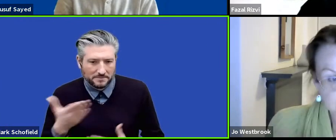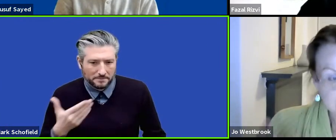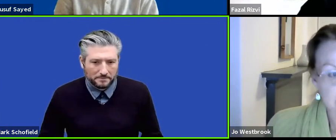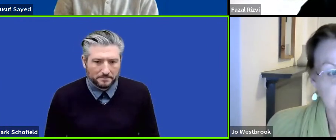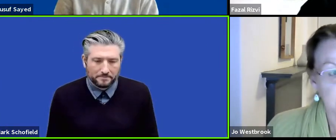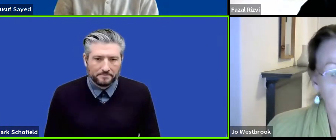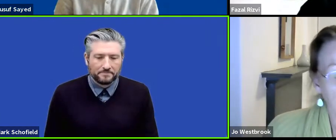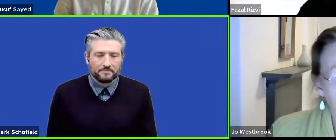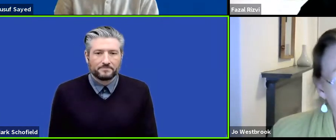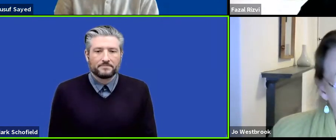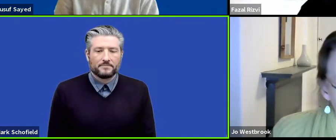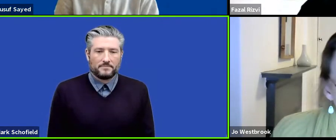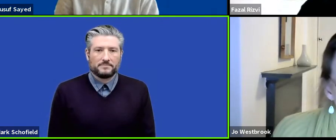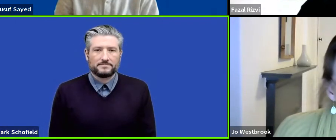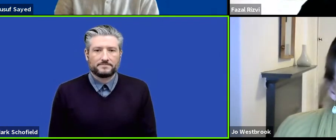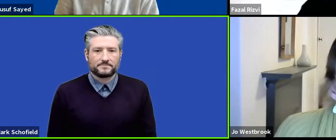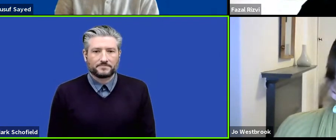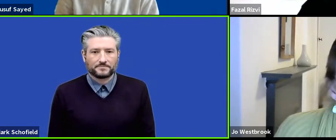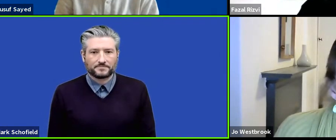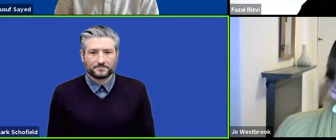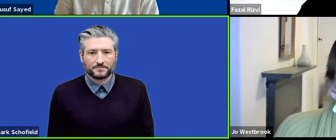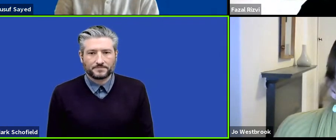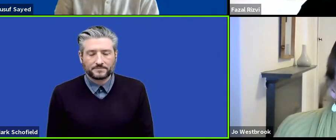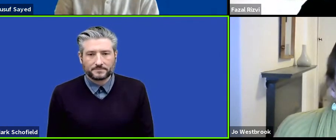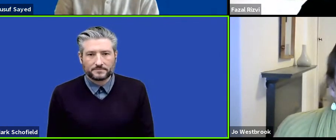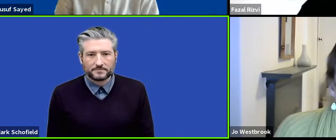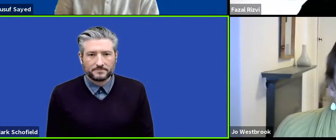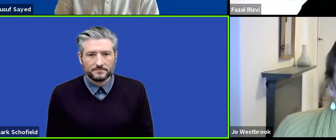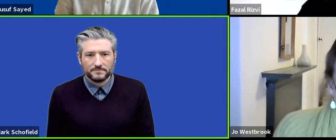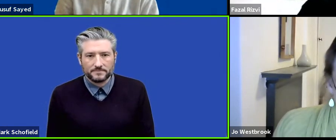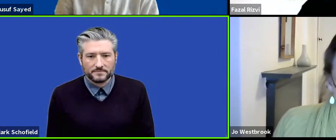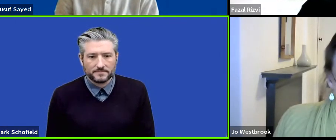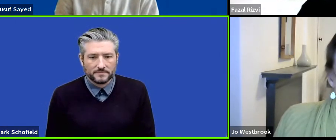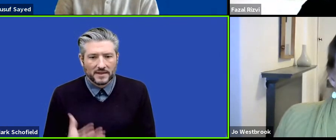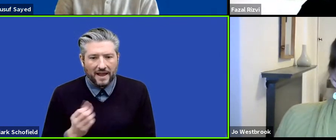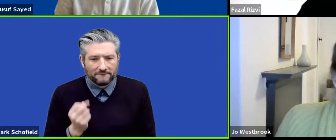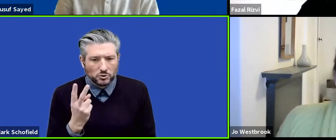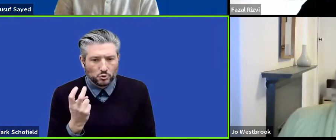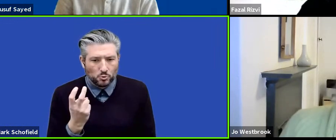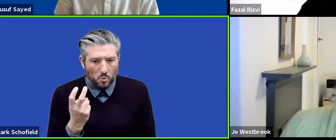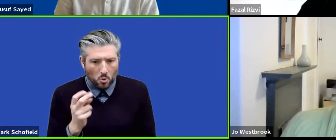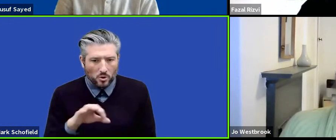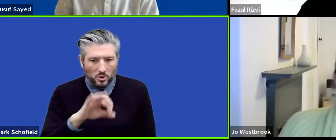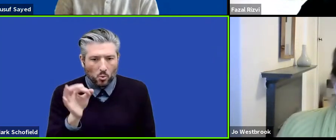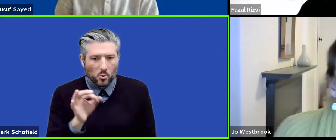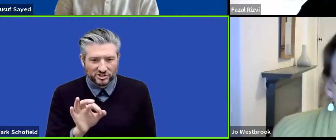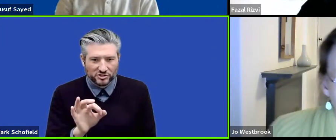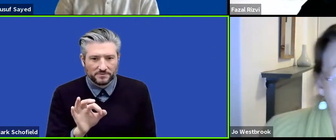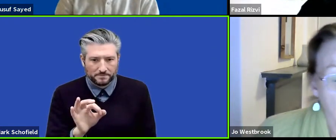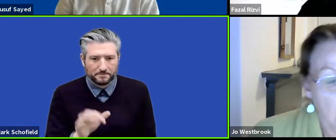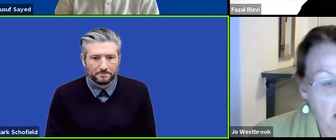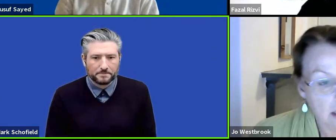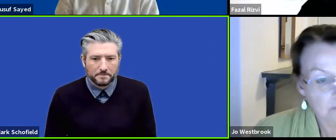related. Going back then, the two next questions, one from Yunus